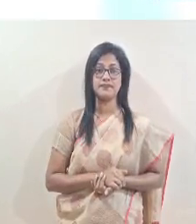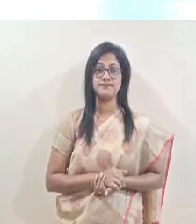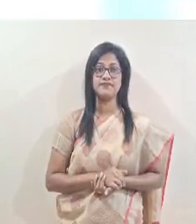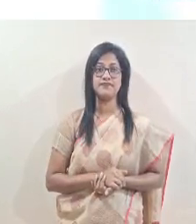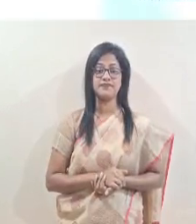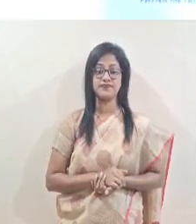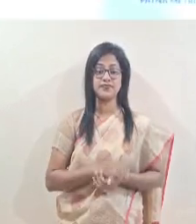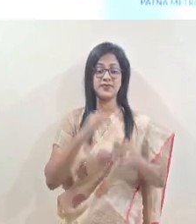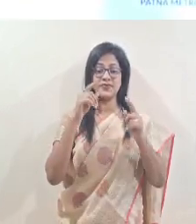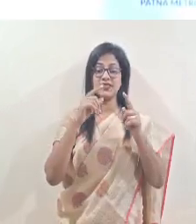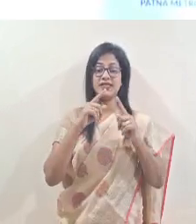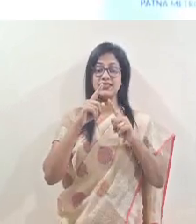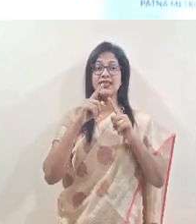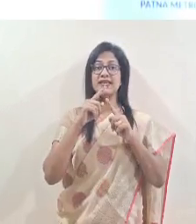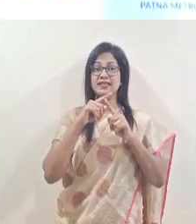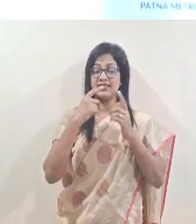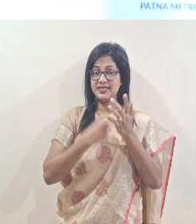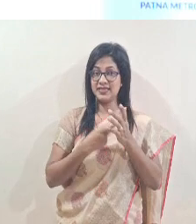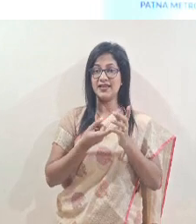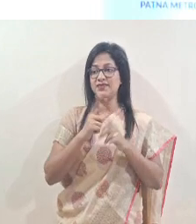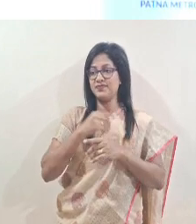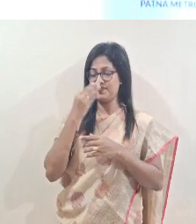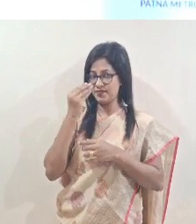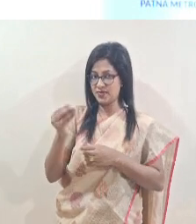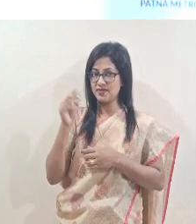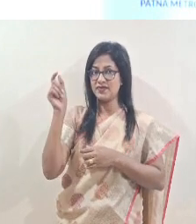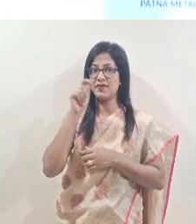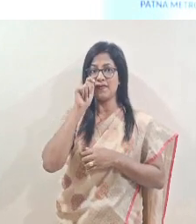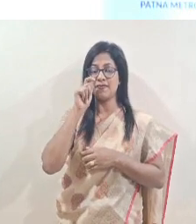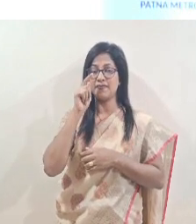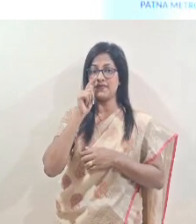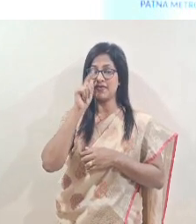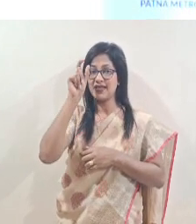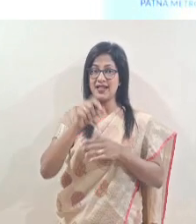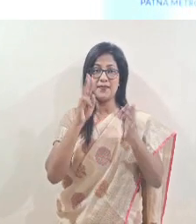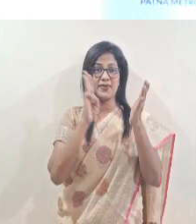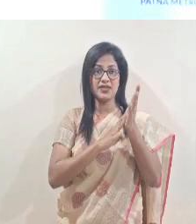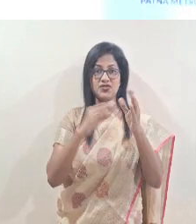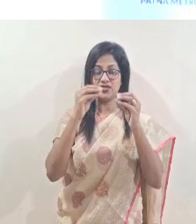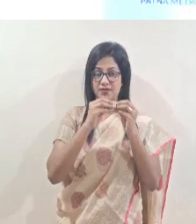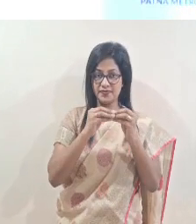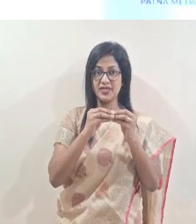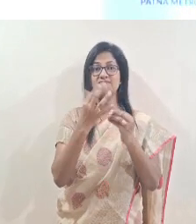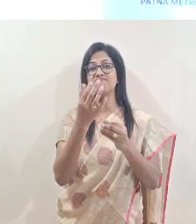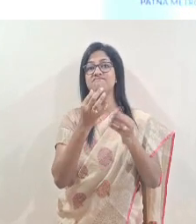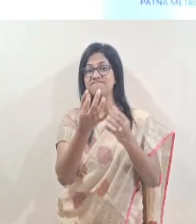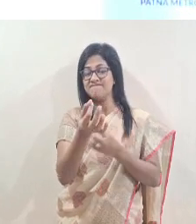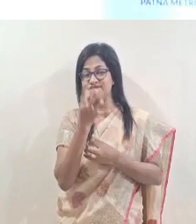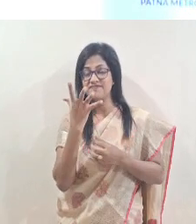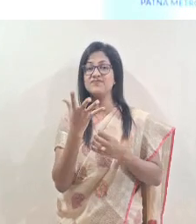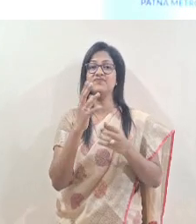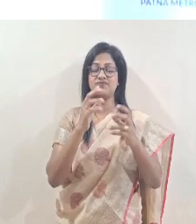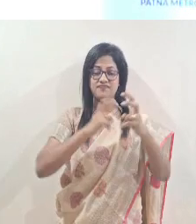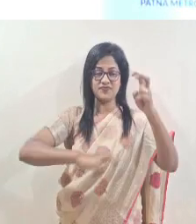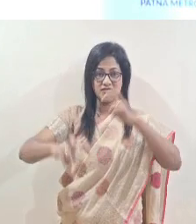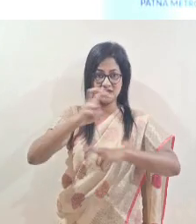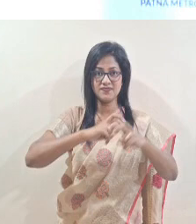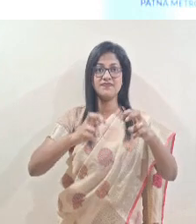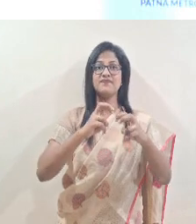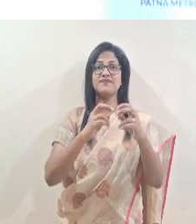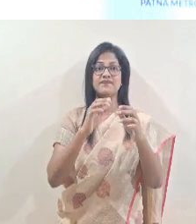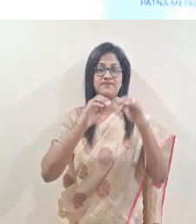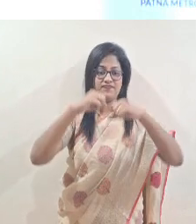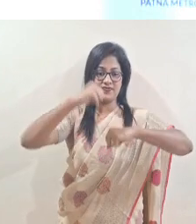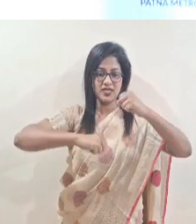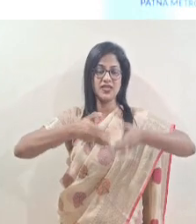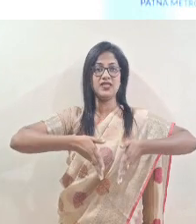On behalf of the chair, I would now like to invite Manisha B to present the work titled Resilience of Transportation Infrastructure in India.